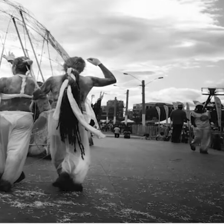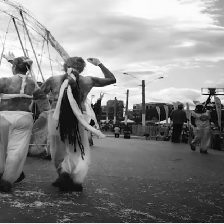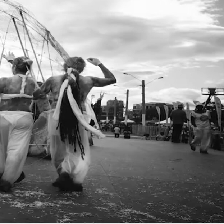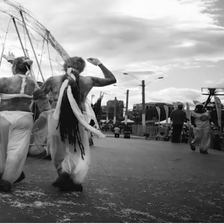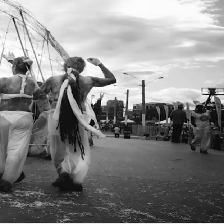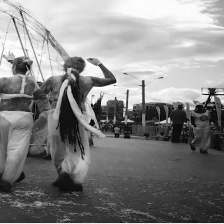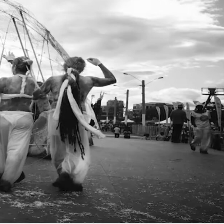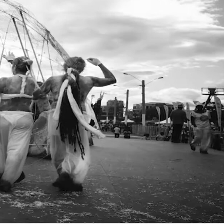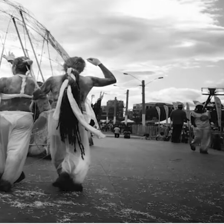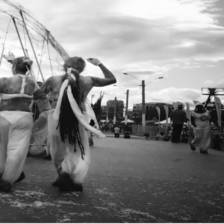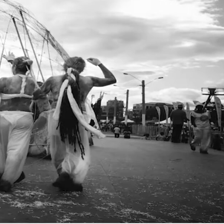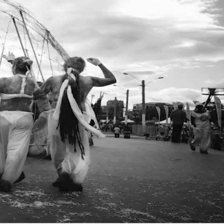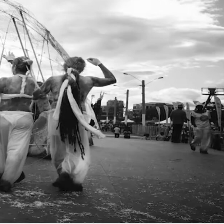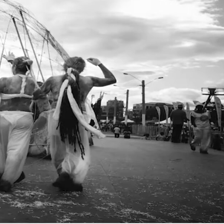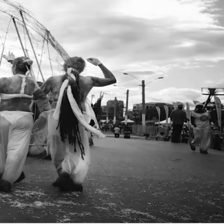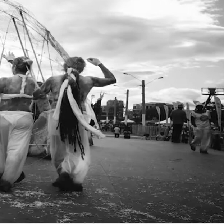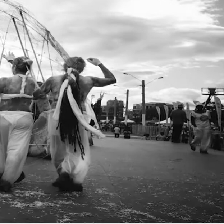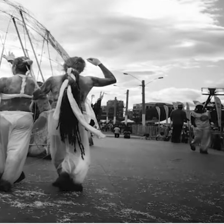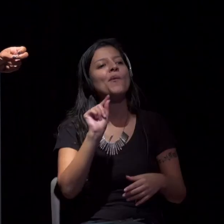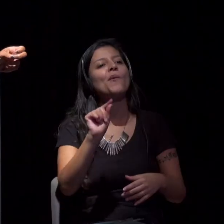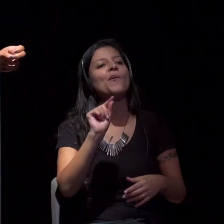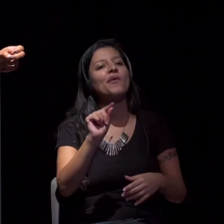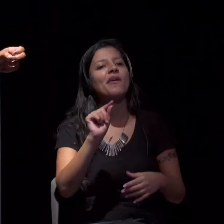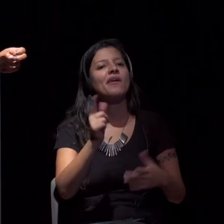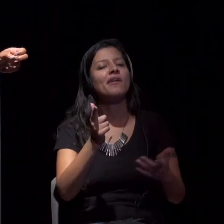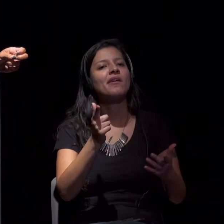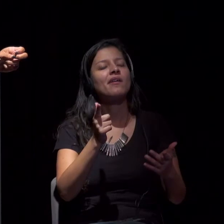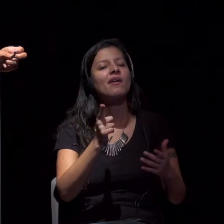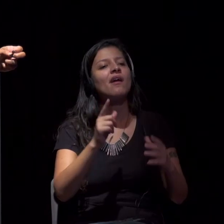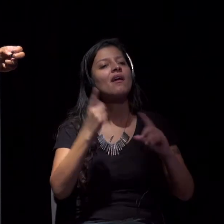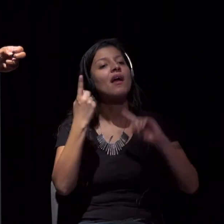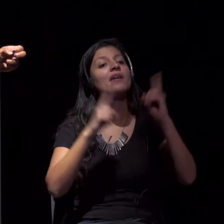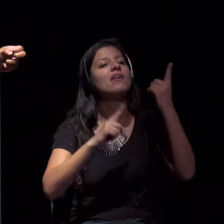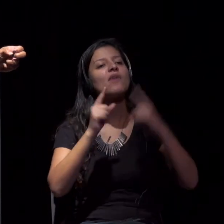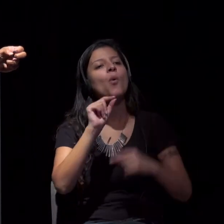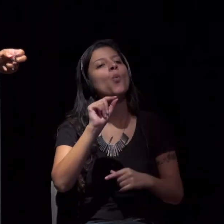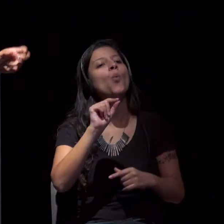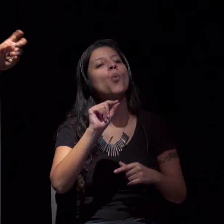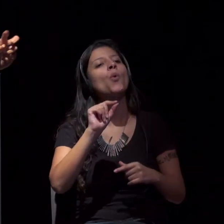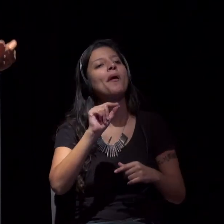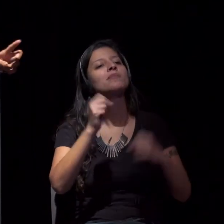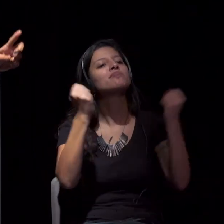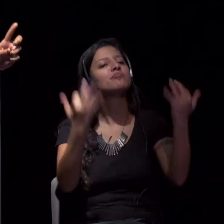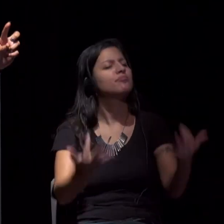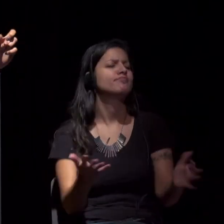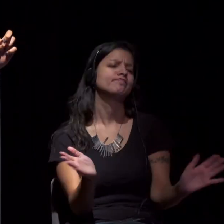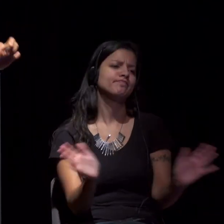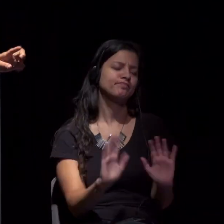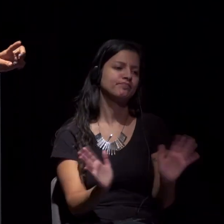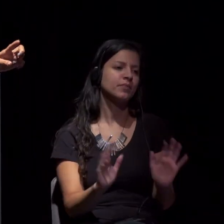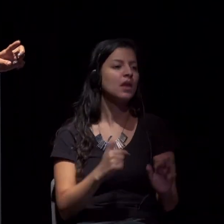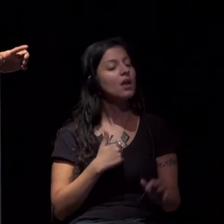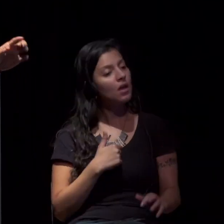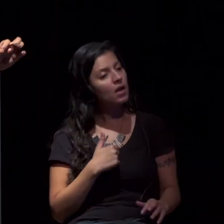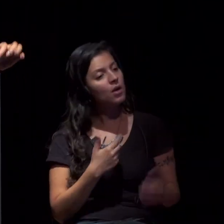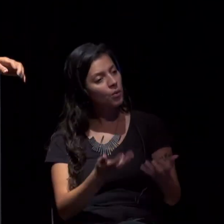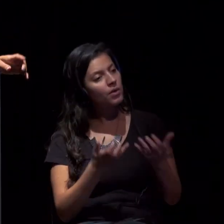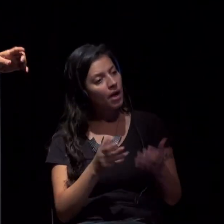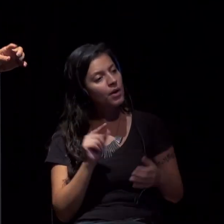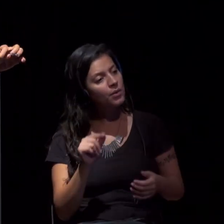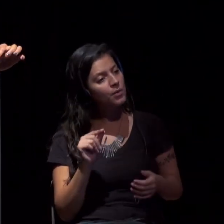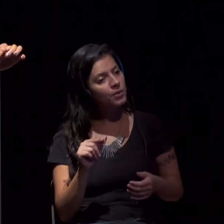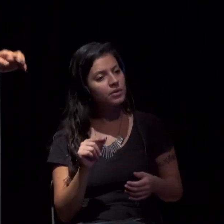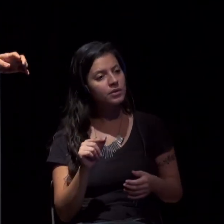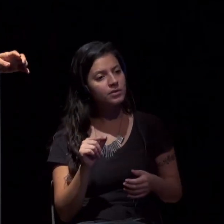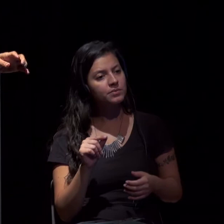to what Carnaval is or can be. I will instead, hopefully, instill in your mind the